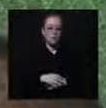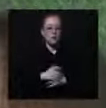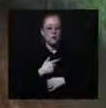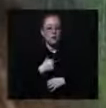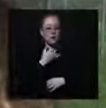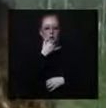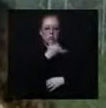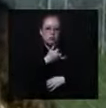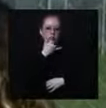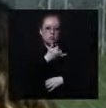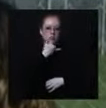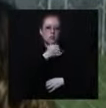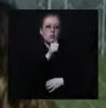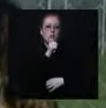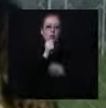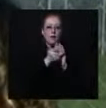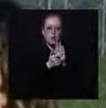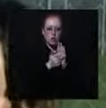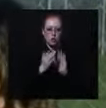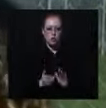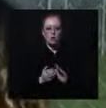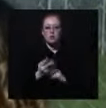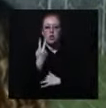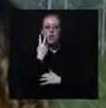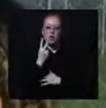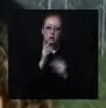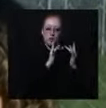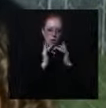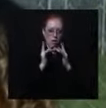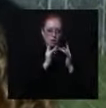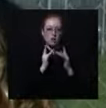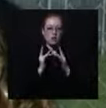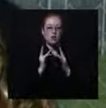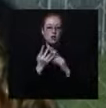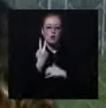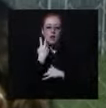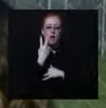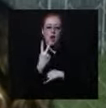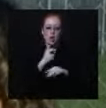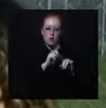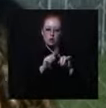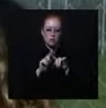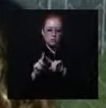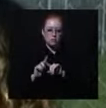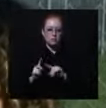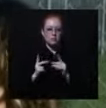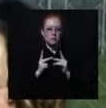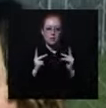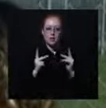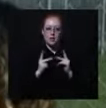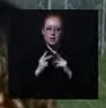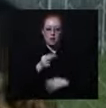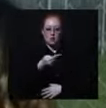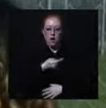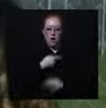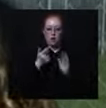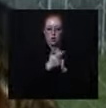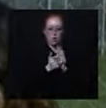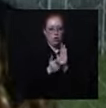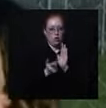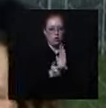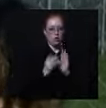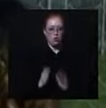made numerous phone calls to private attorneys. I'd looked online, looked around through to hire an